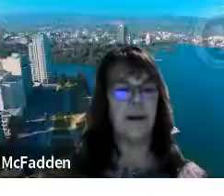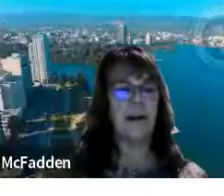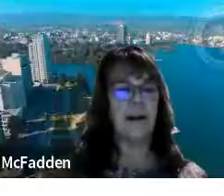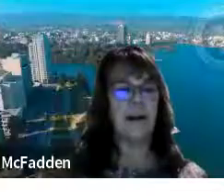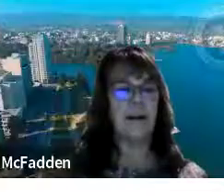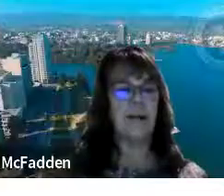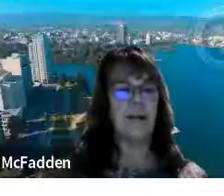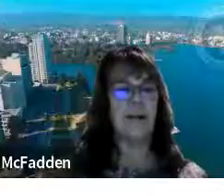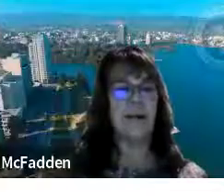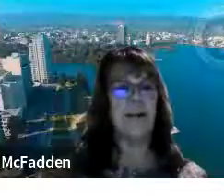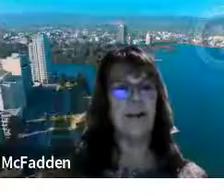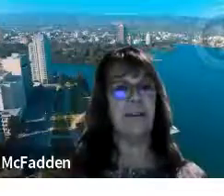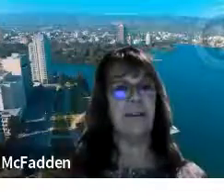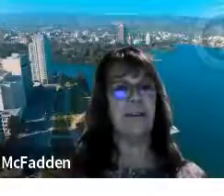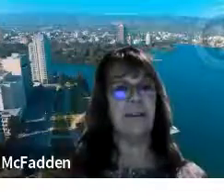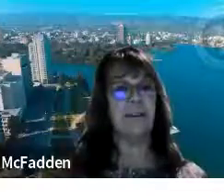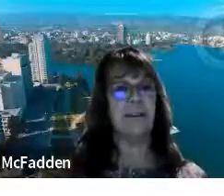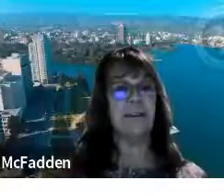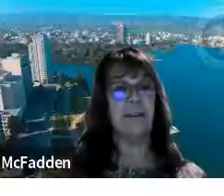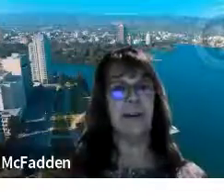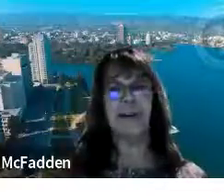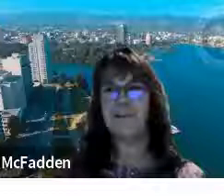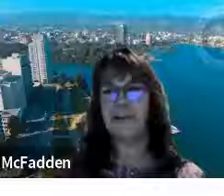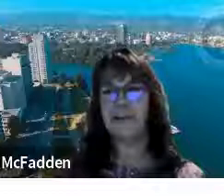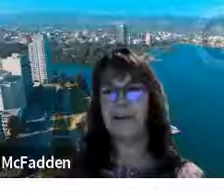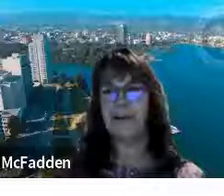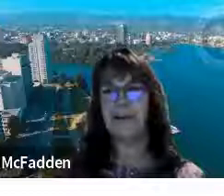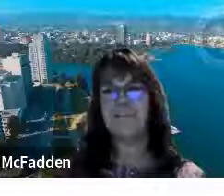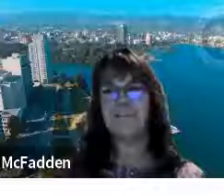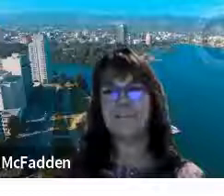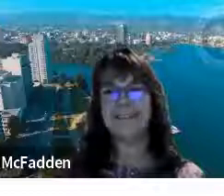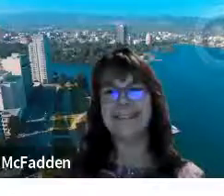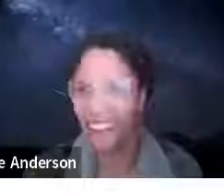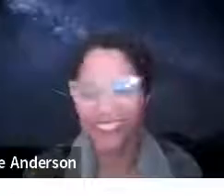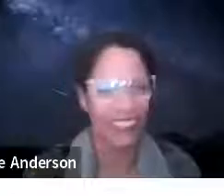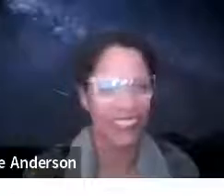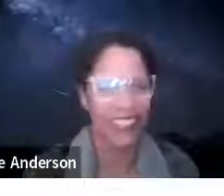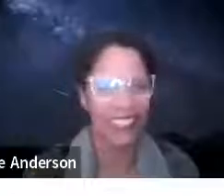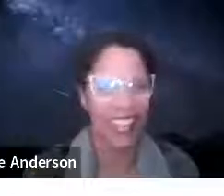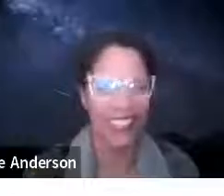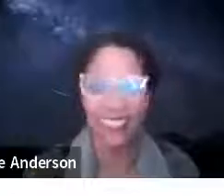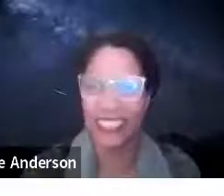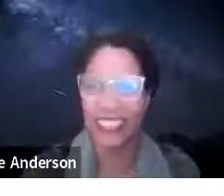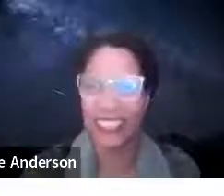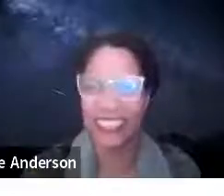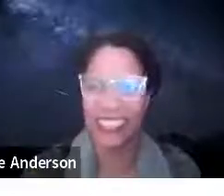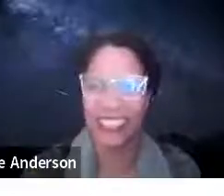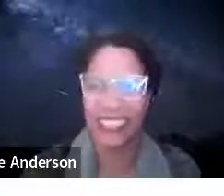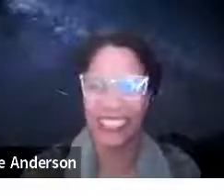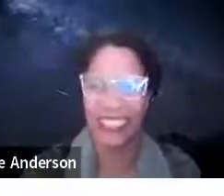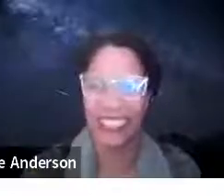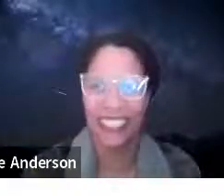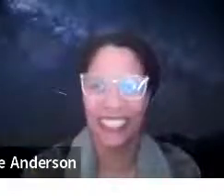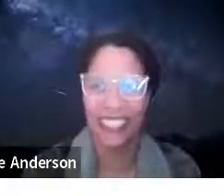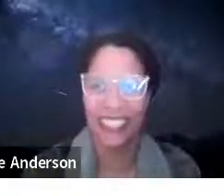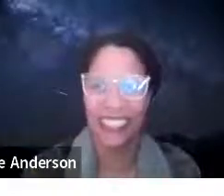thought There you are. It's been on this whole time, I thought. No, Are you? we see you now. Okay.